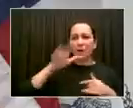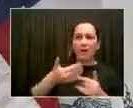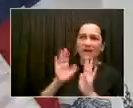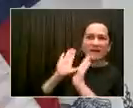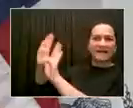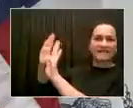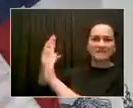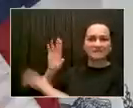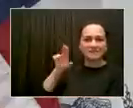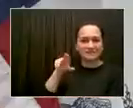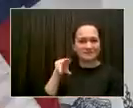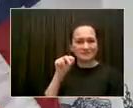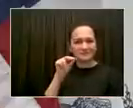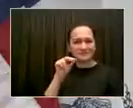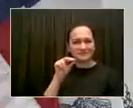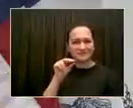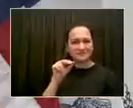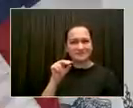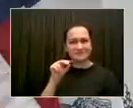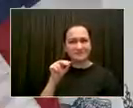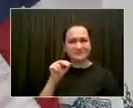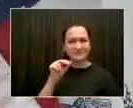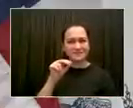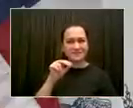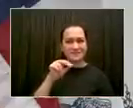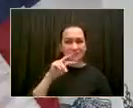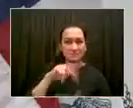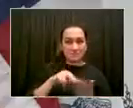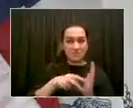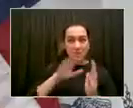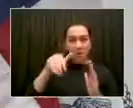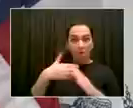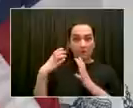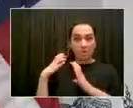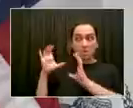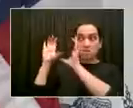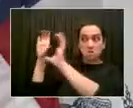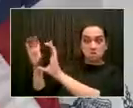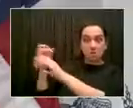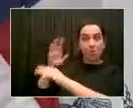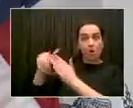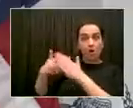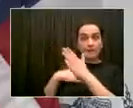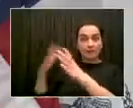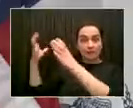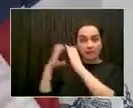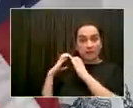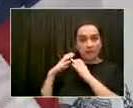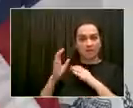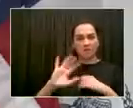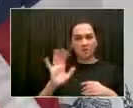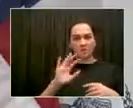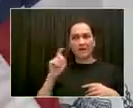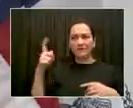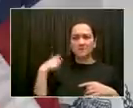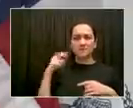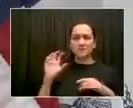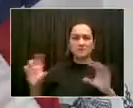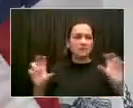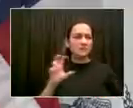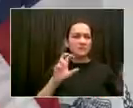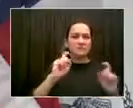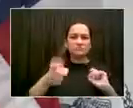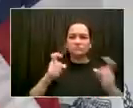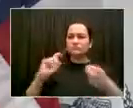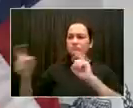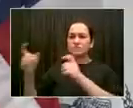It's about the people as a whole. So, you know, I think something that would be an act of real respect for the people of